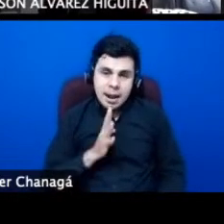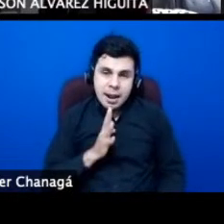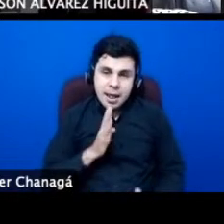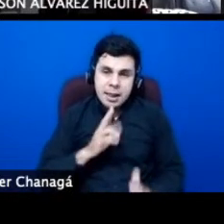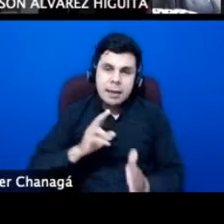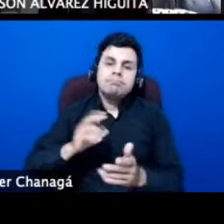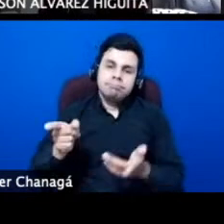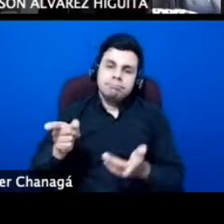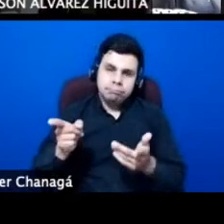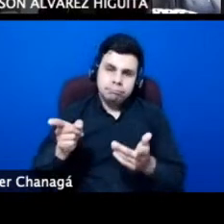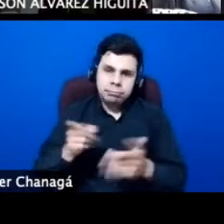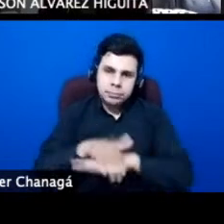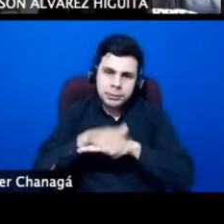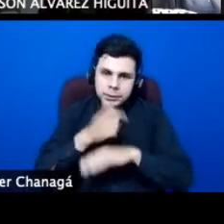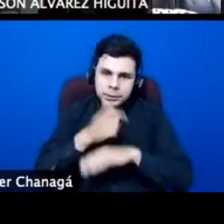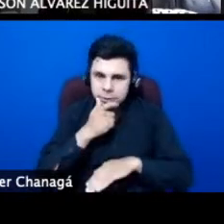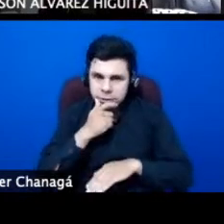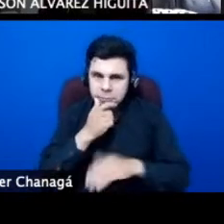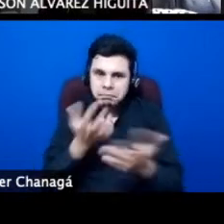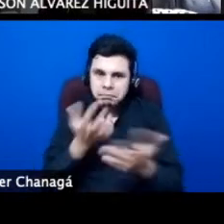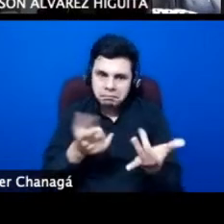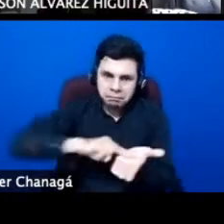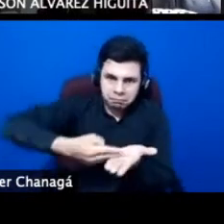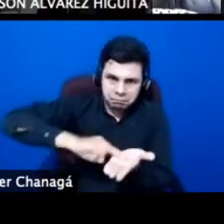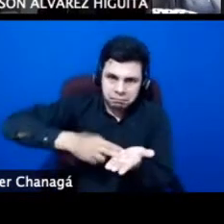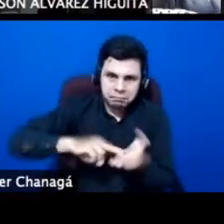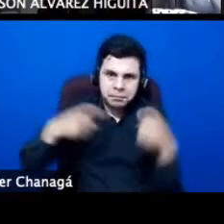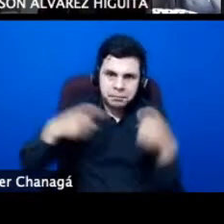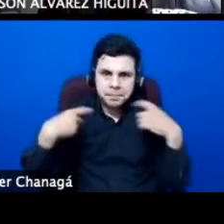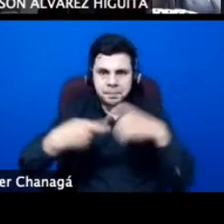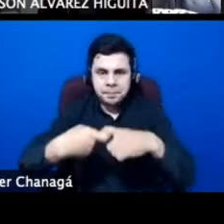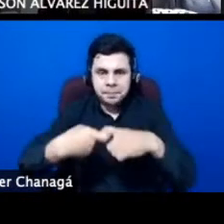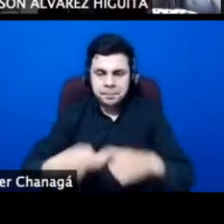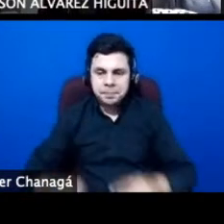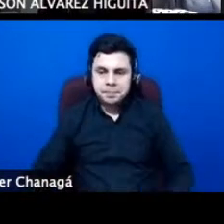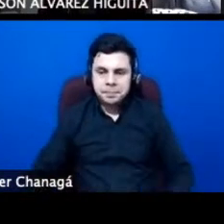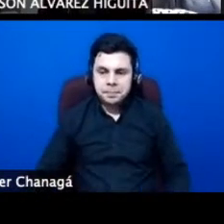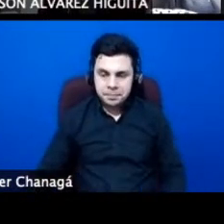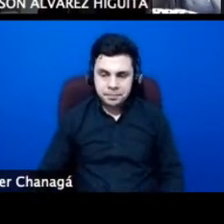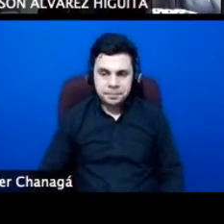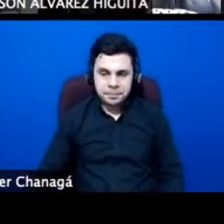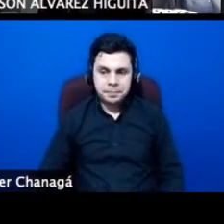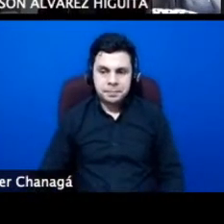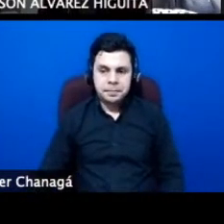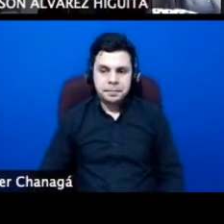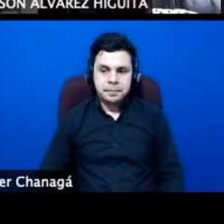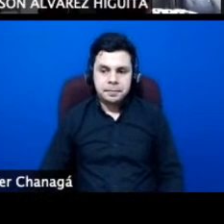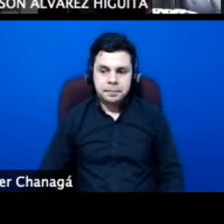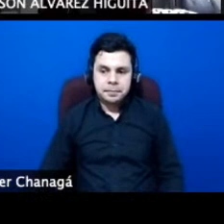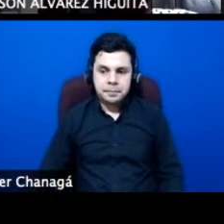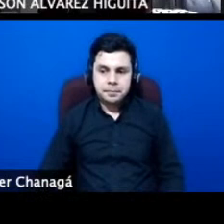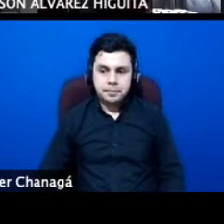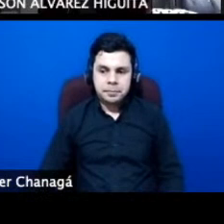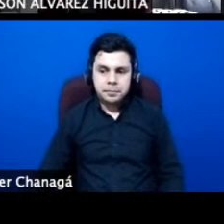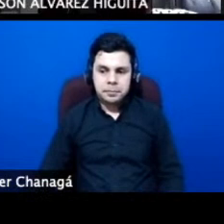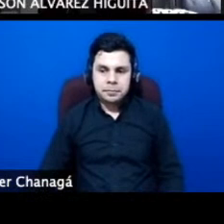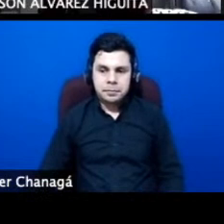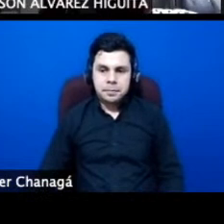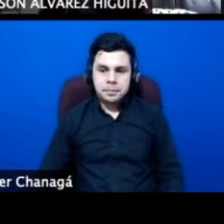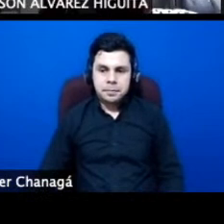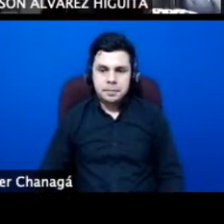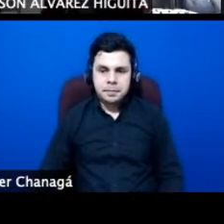affect our work a lot. Like as everyone, especially in art, like because we depend on Publix, like we love